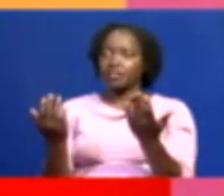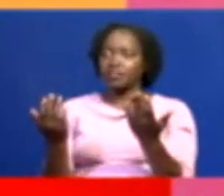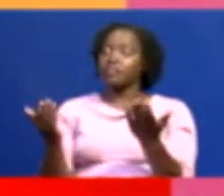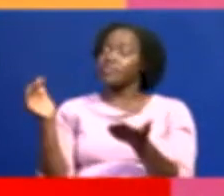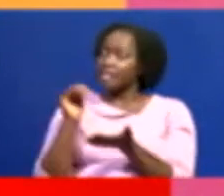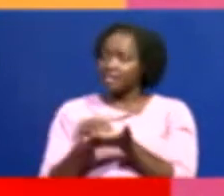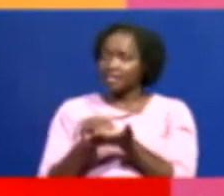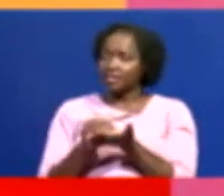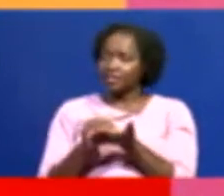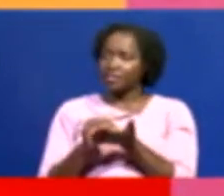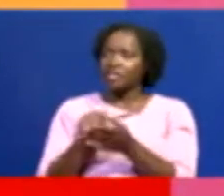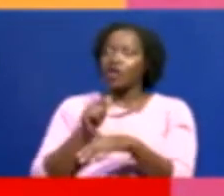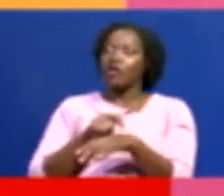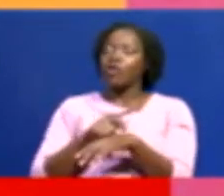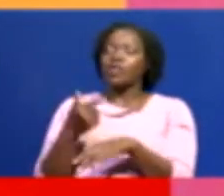Again,